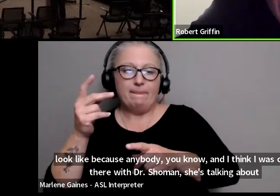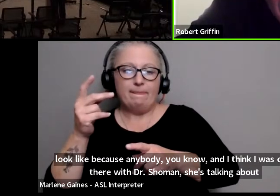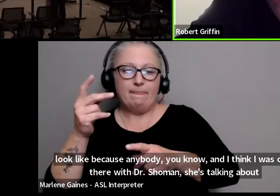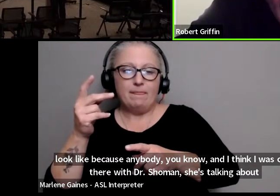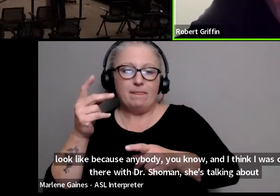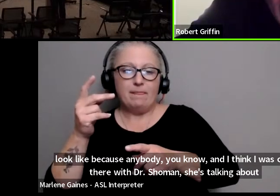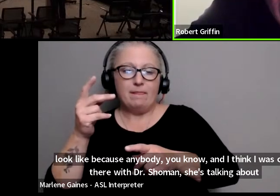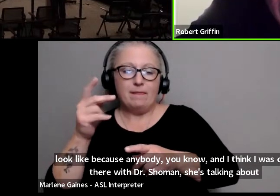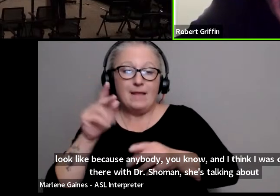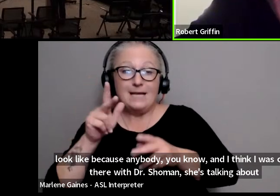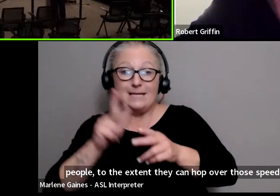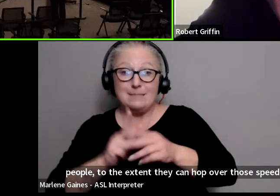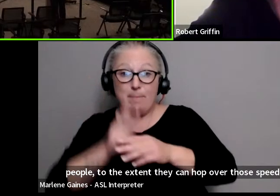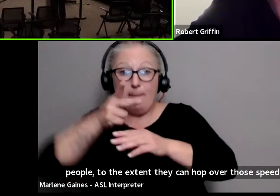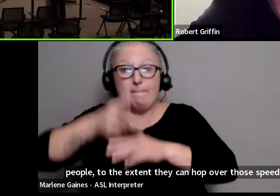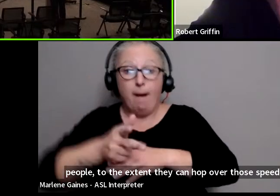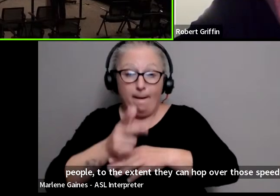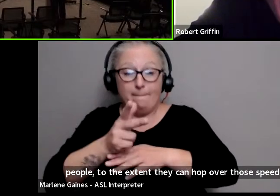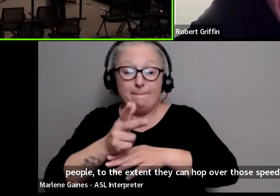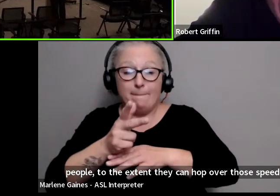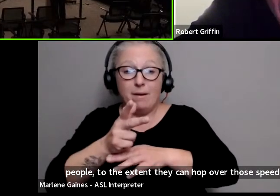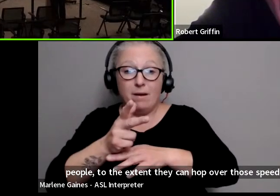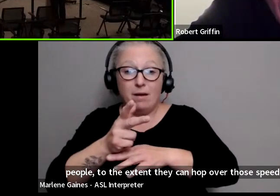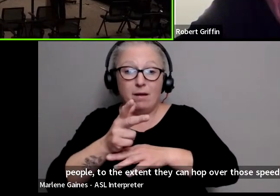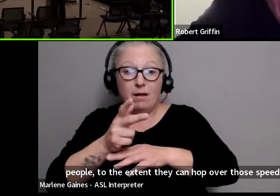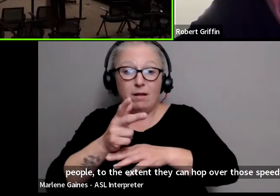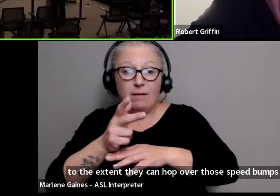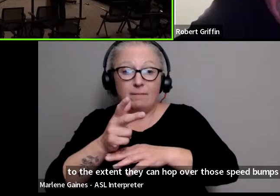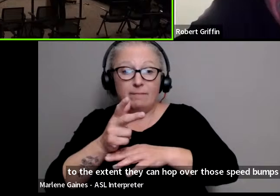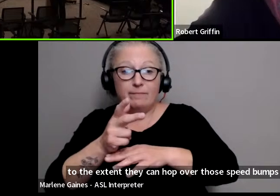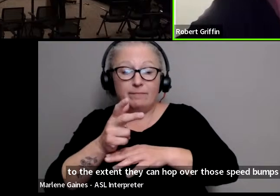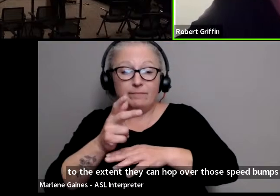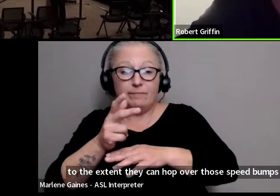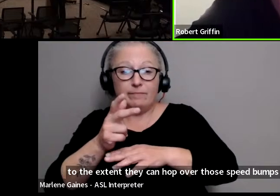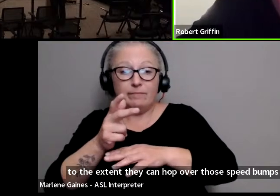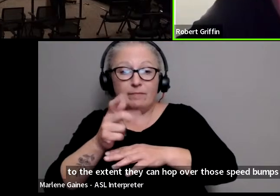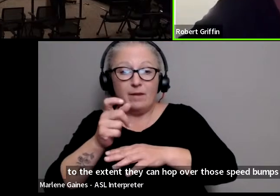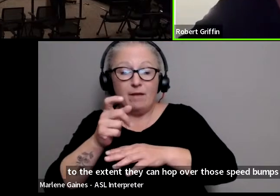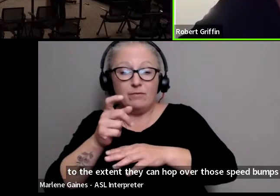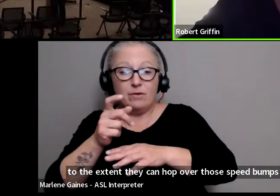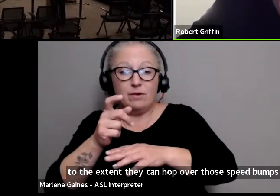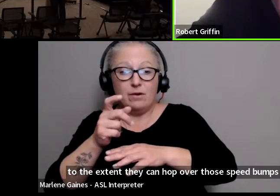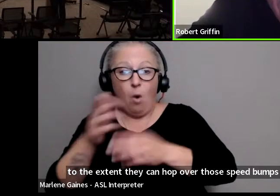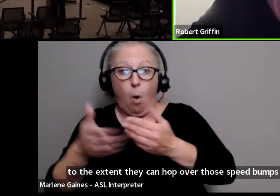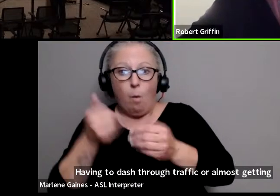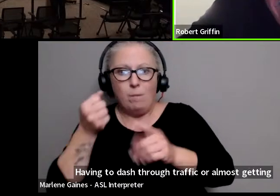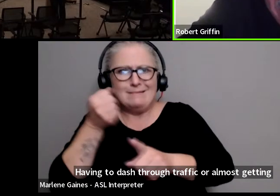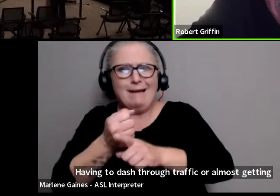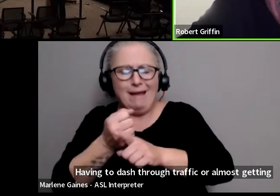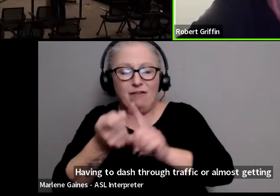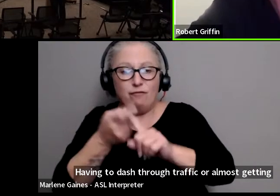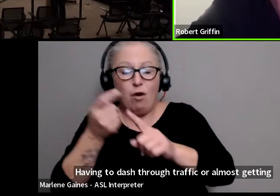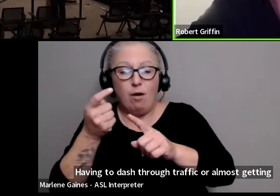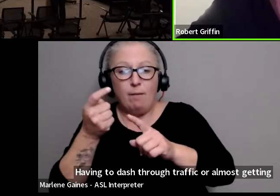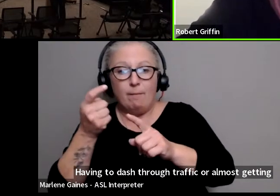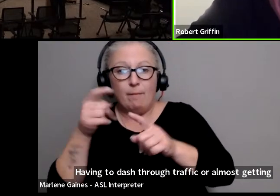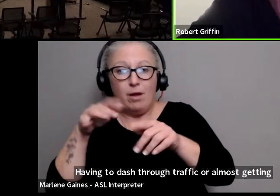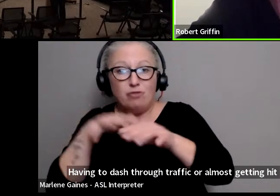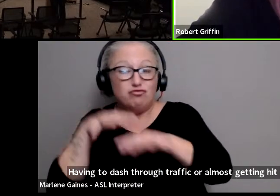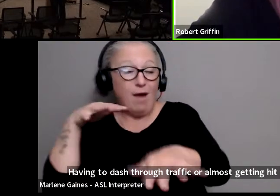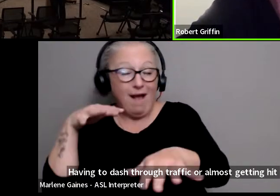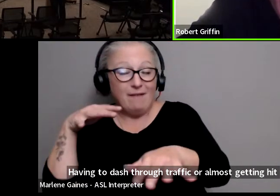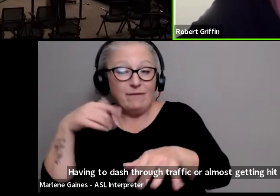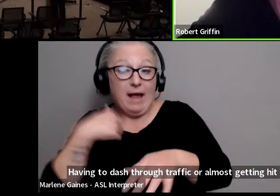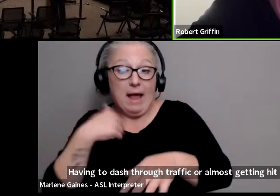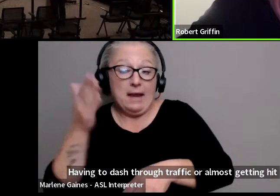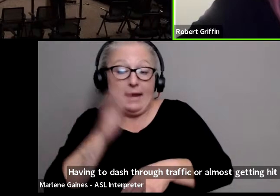those speed bumps, having to dash through traffic or almost getting hit by traffic. And I've never